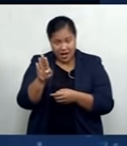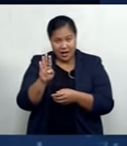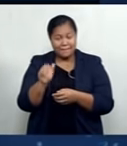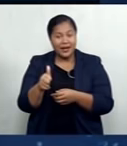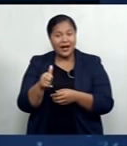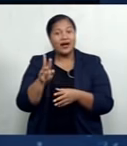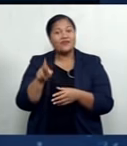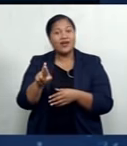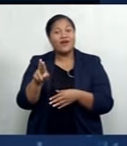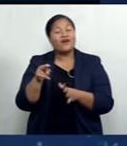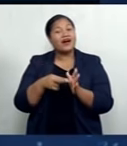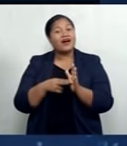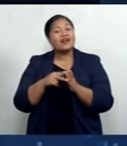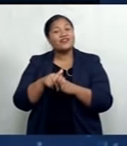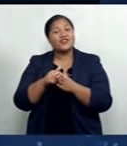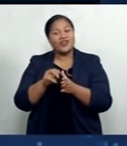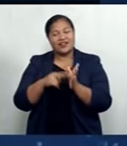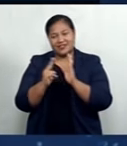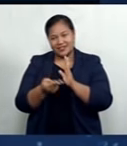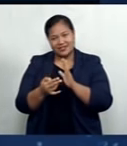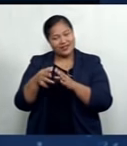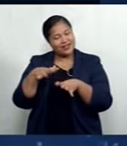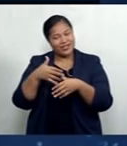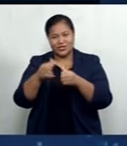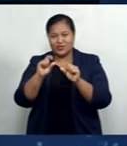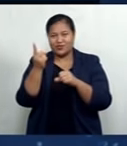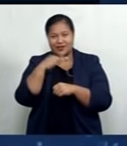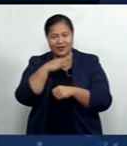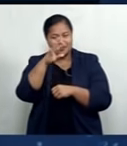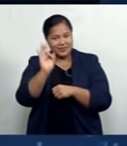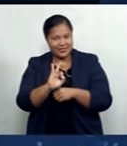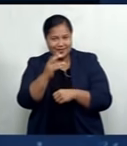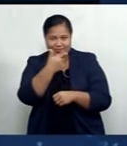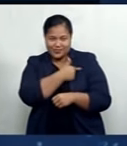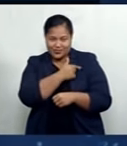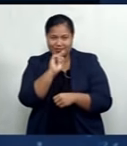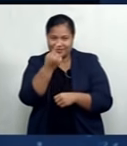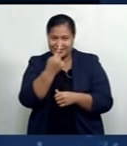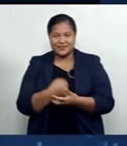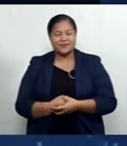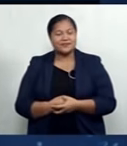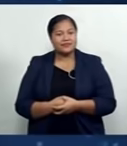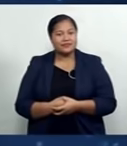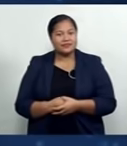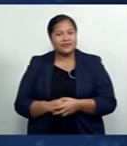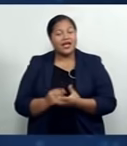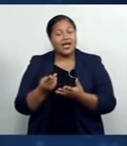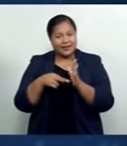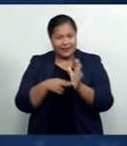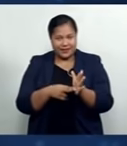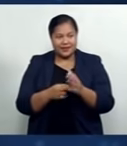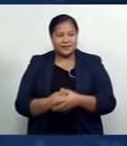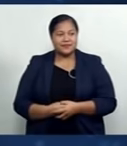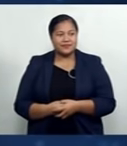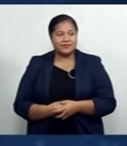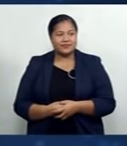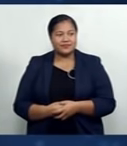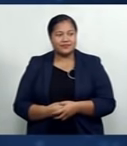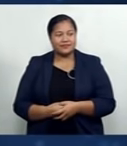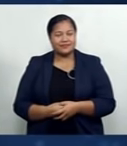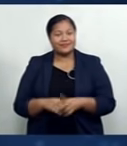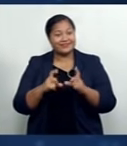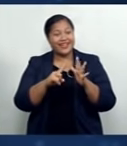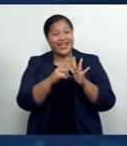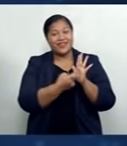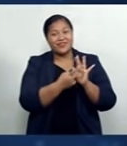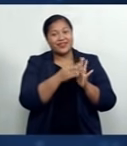and Naitasiri, which have achieved 100% first jabs administered. Next is Nandi. And Irene